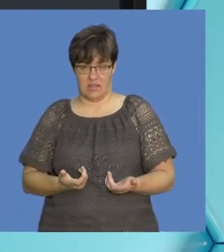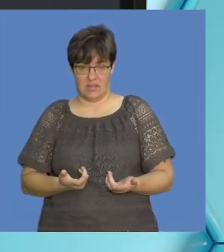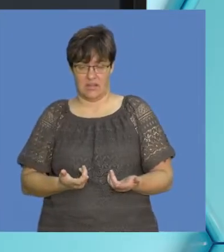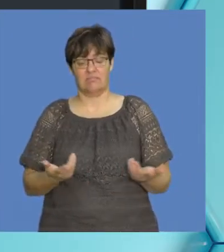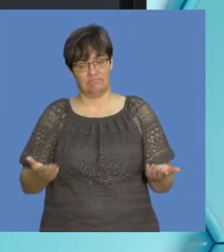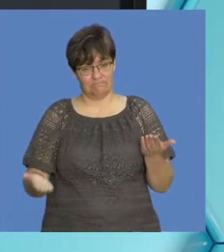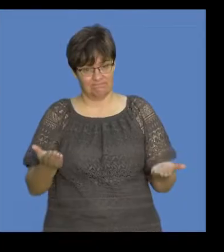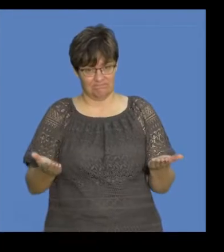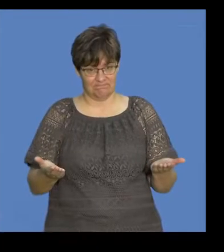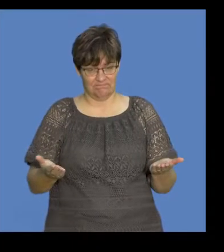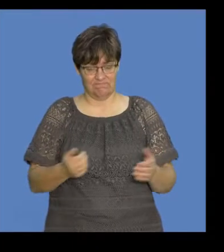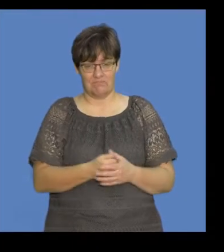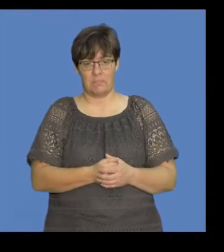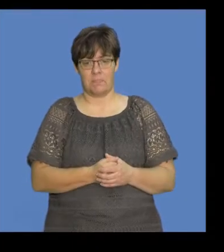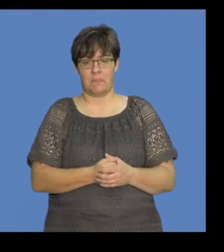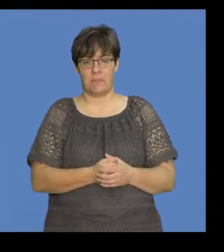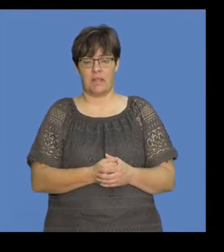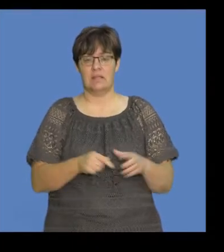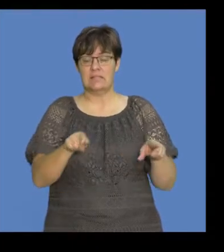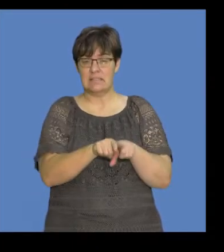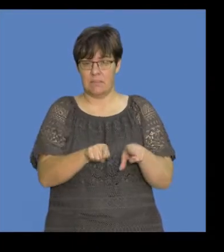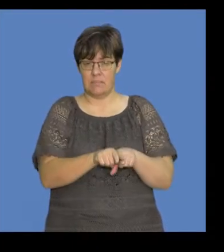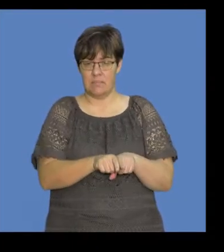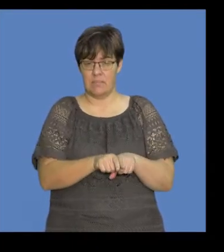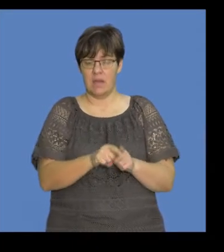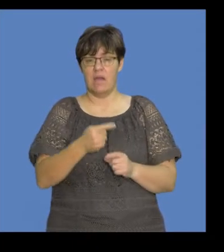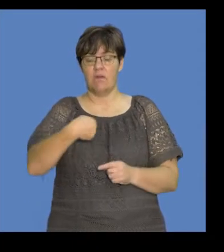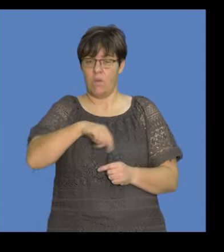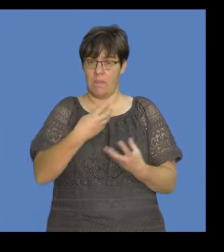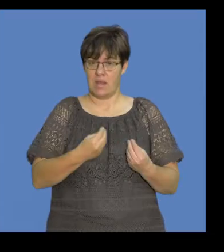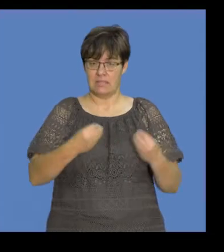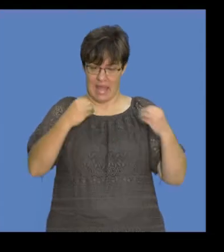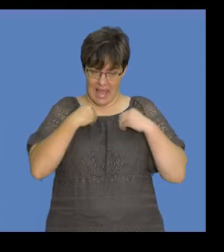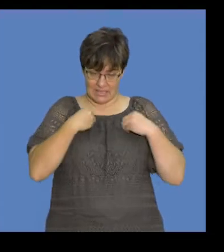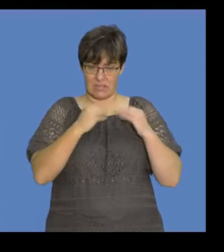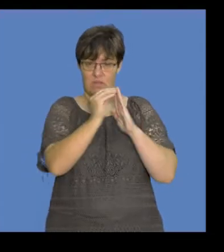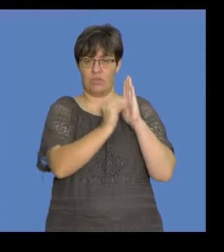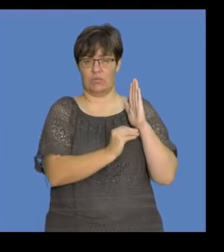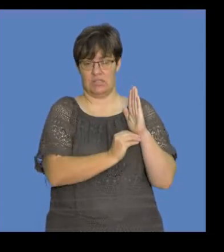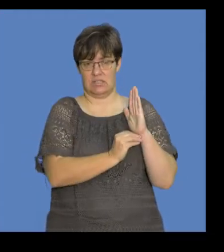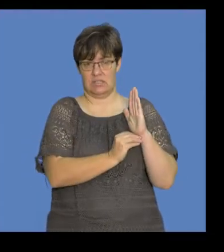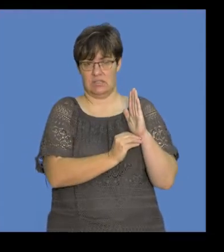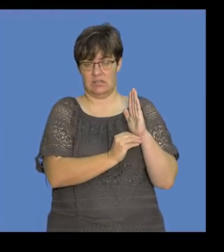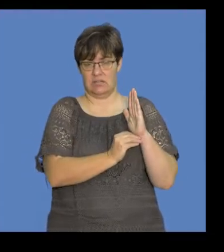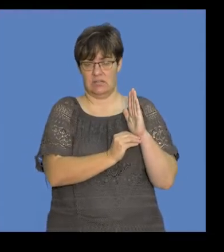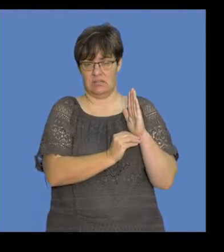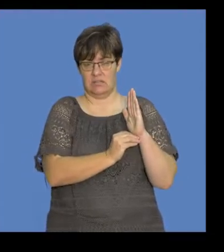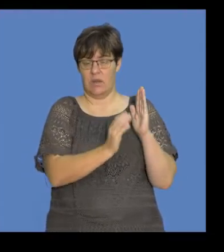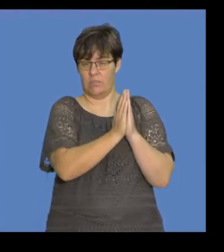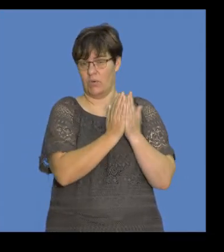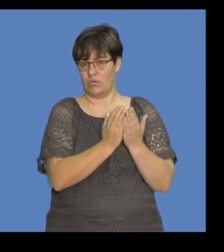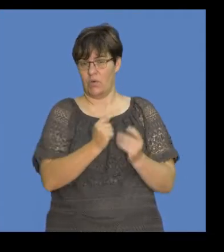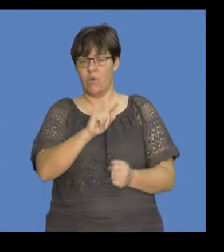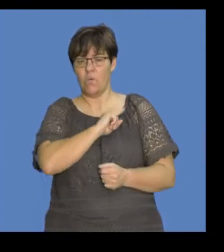Debtor-creditor. Okay, and obviously, if we have money, it's an asset in our records, it's an asset in our books